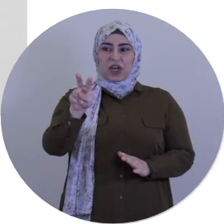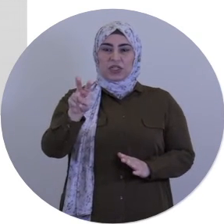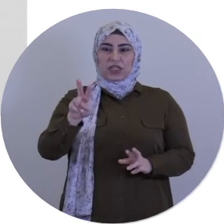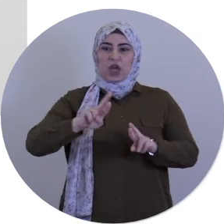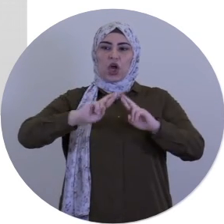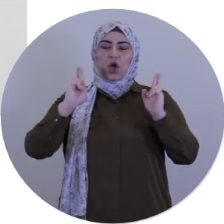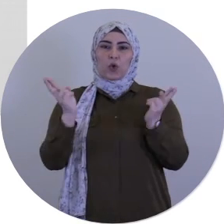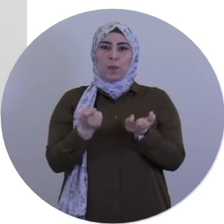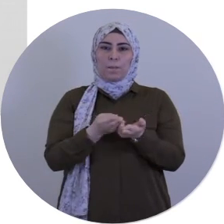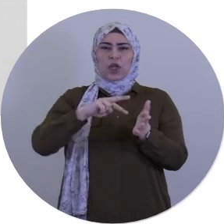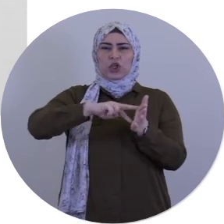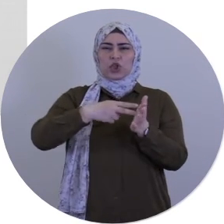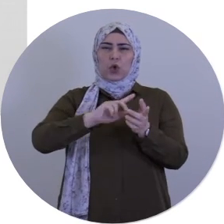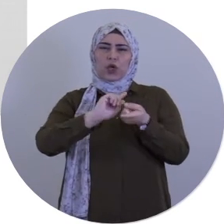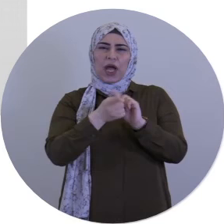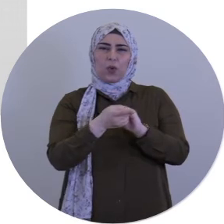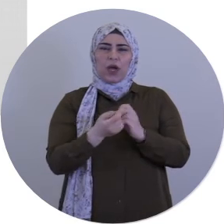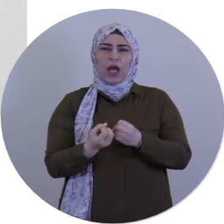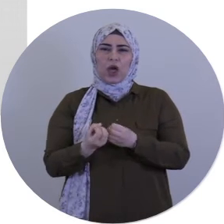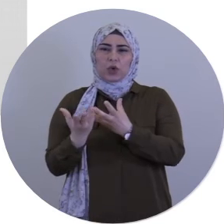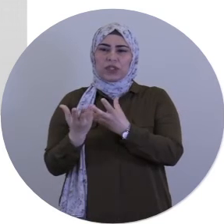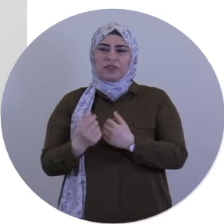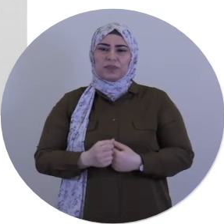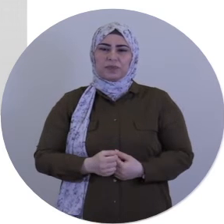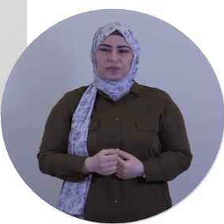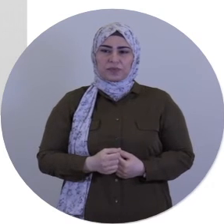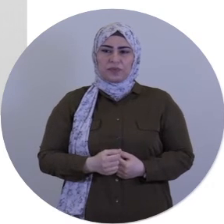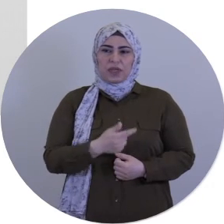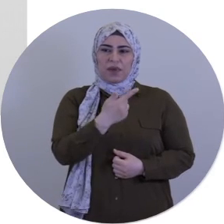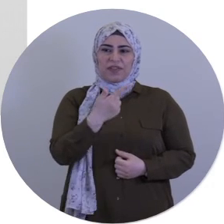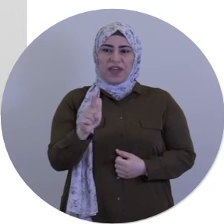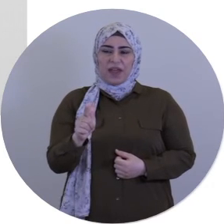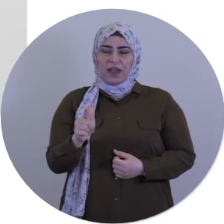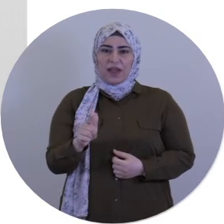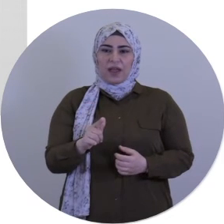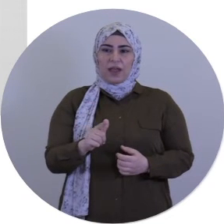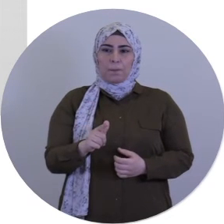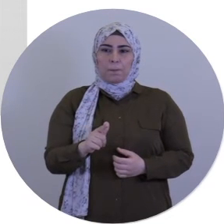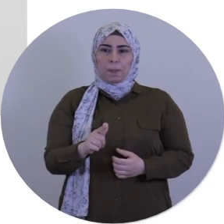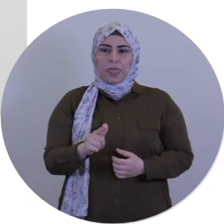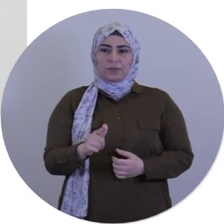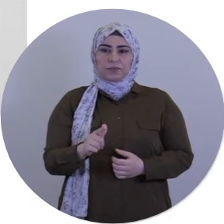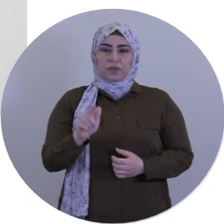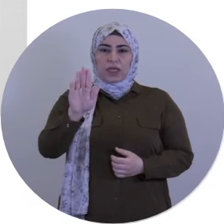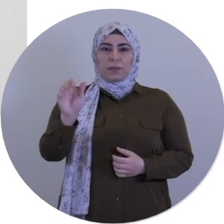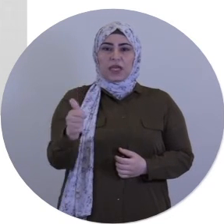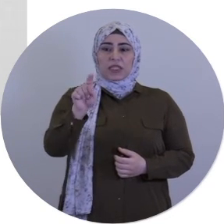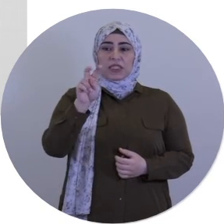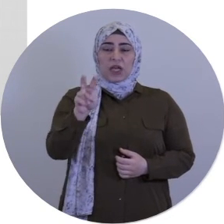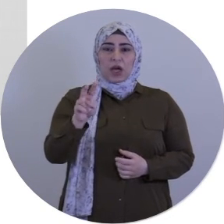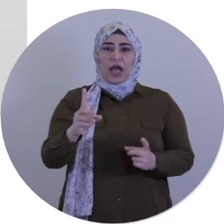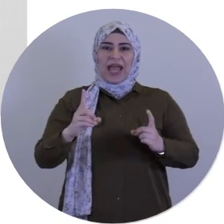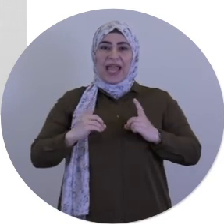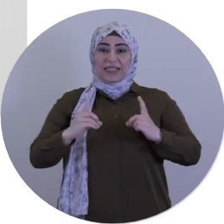accordingly. The painter had painted Sarah's room. So it will be Sarah